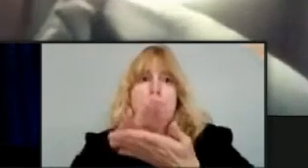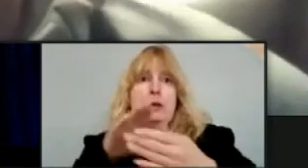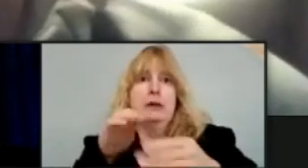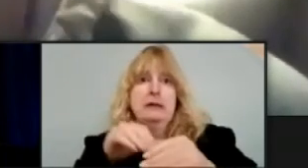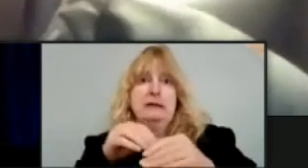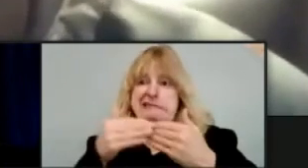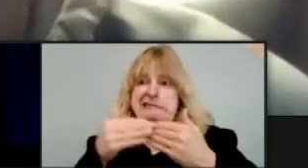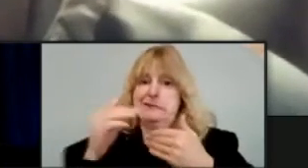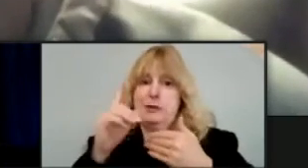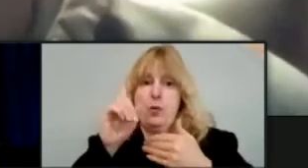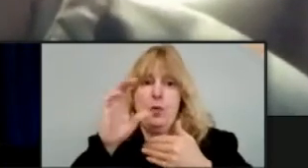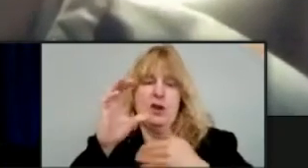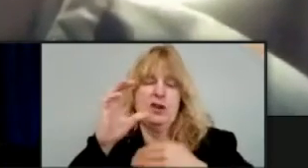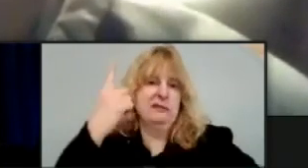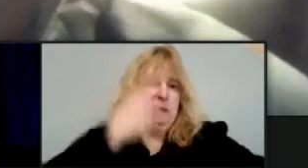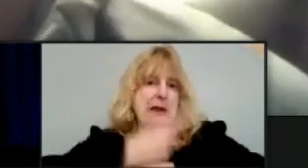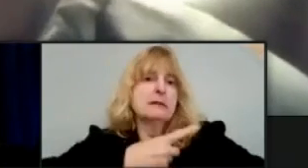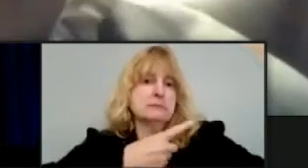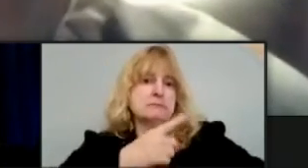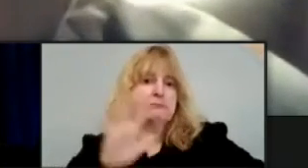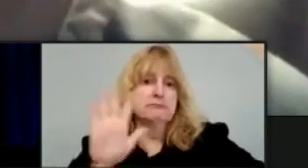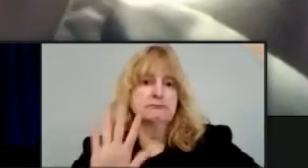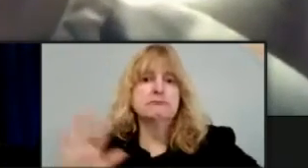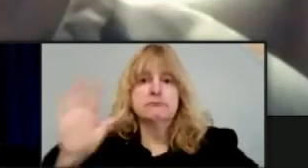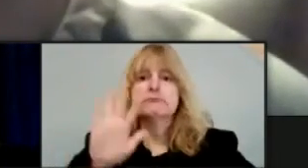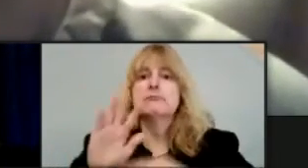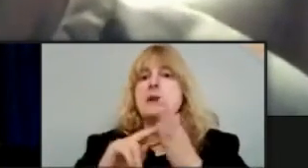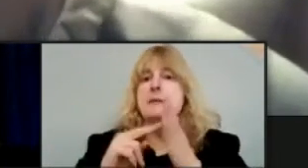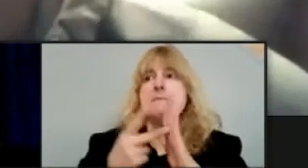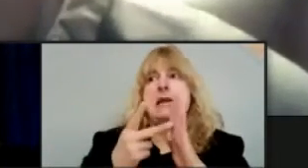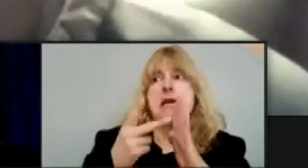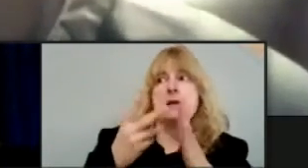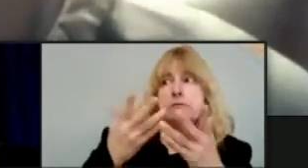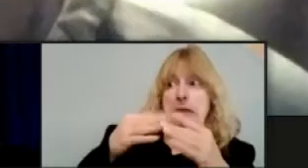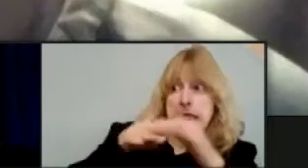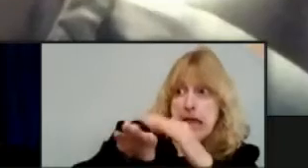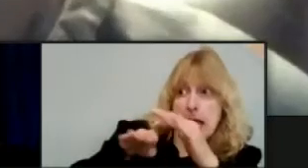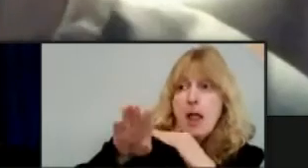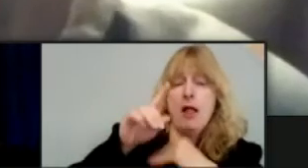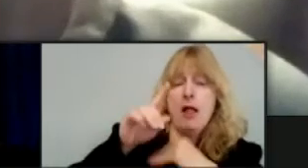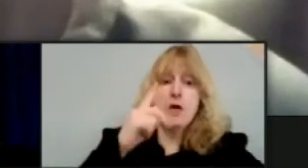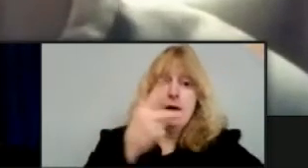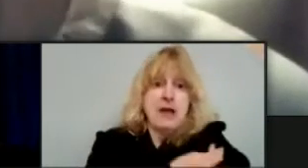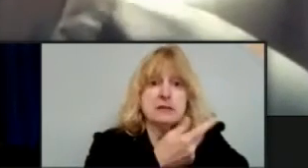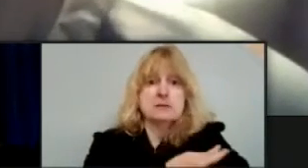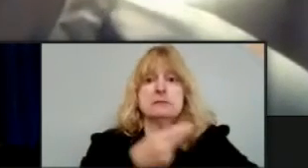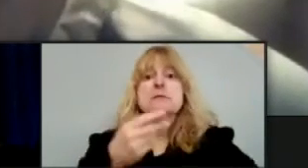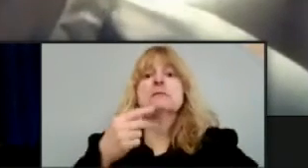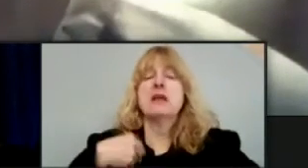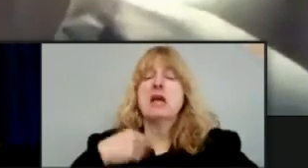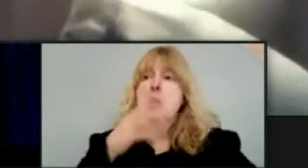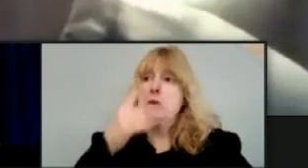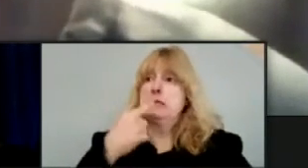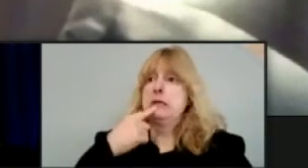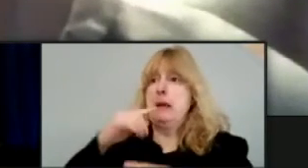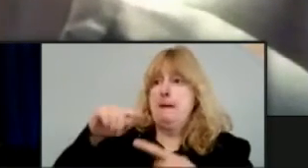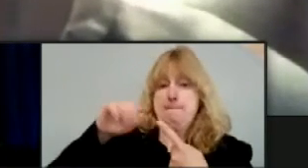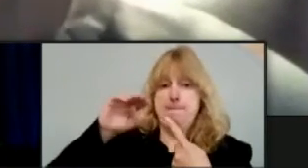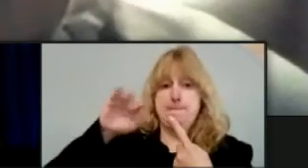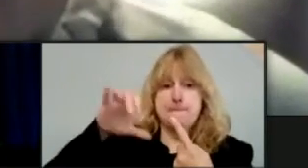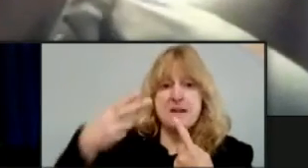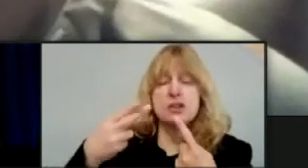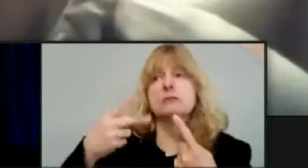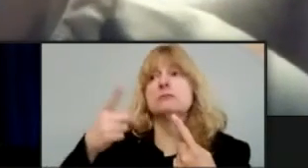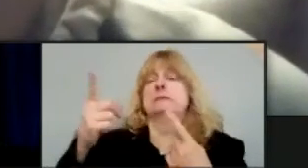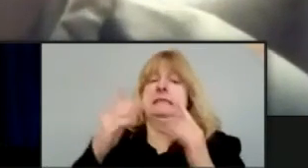or acceptance is the accessibility of the vaccine. So I would say Michigan, the city of Detroit is going to